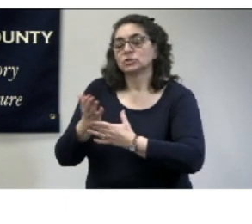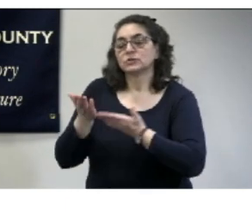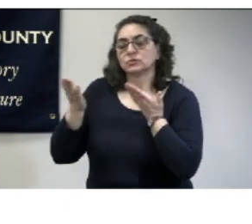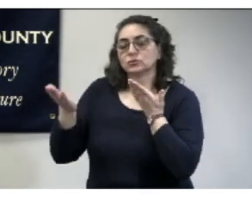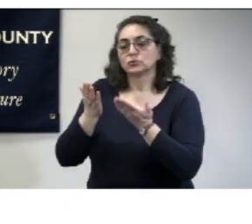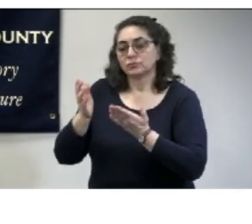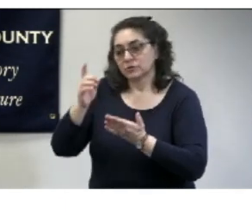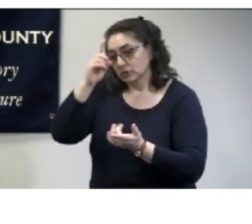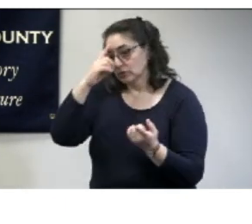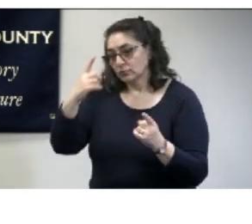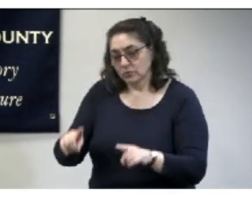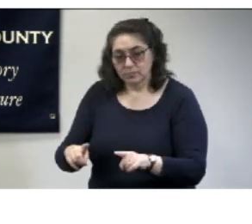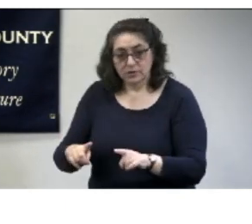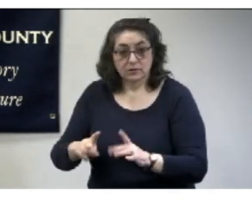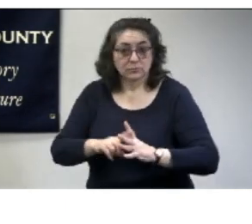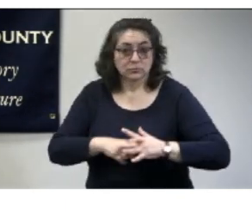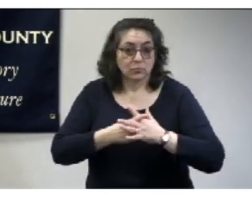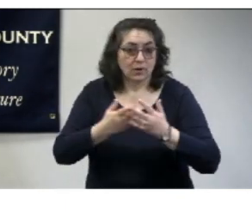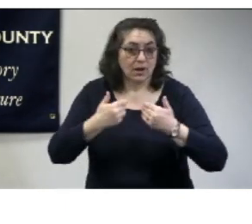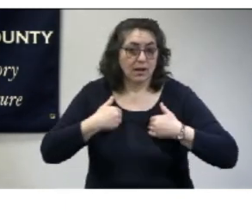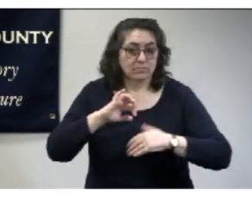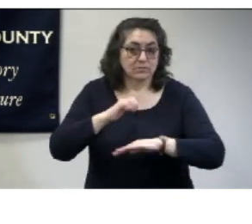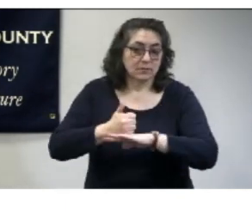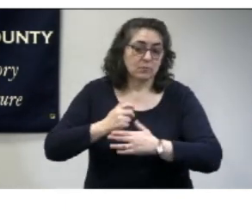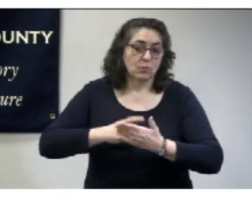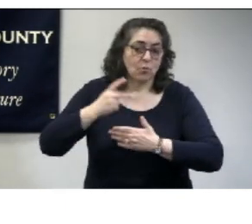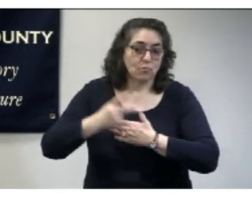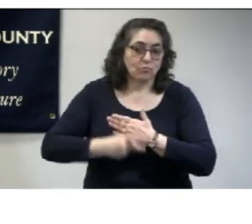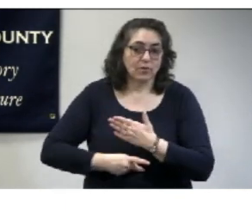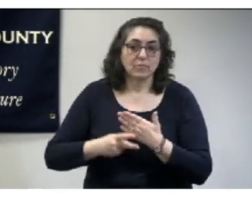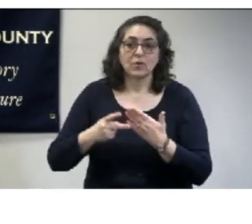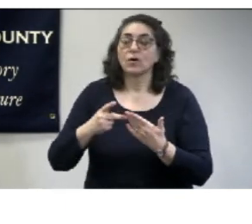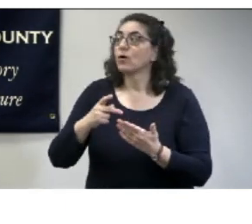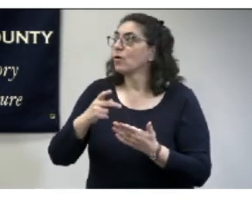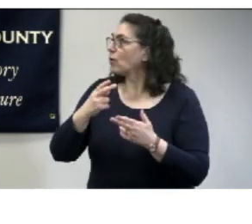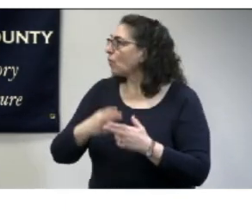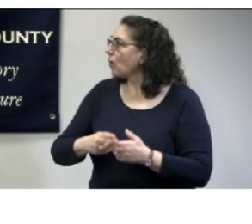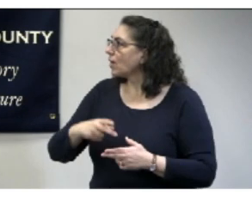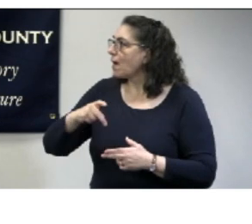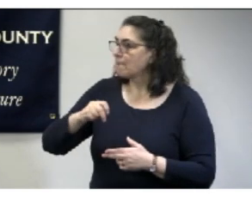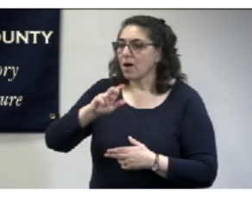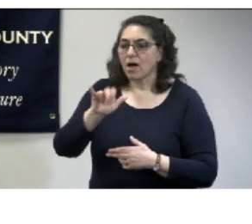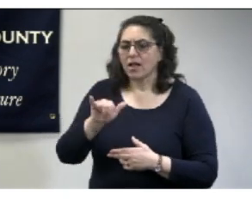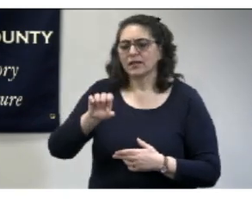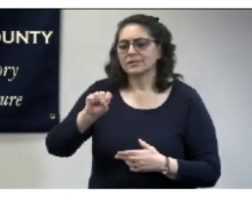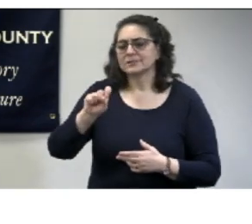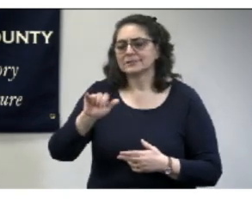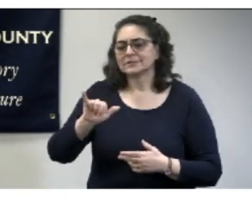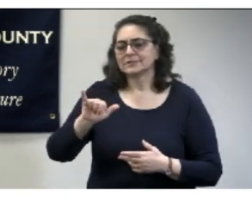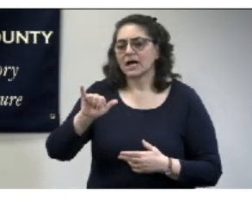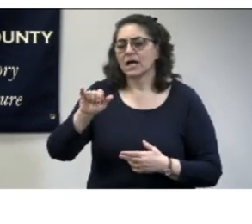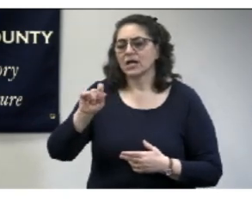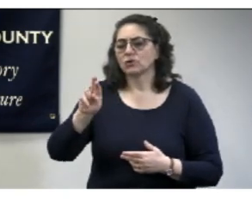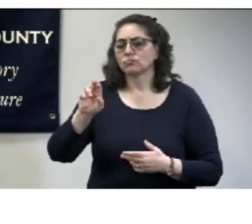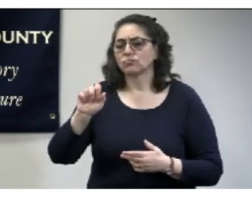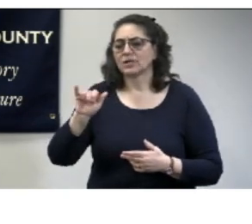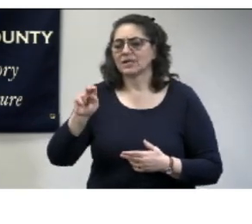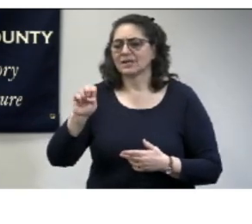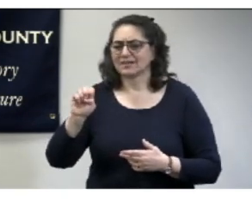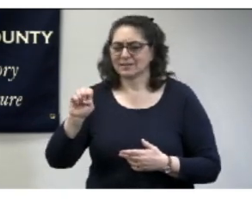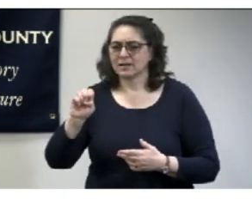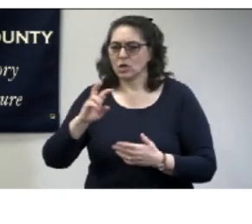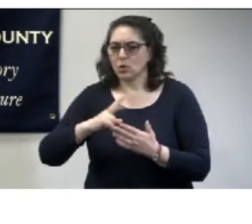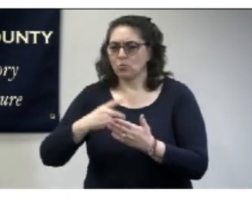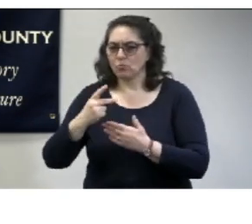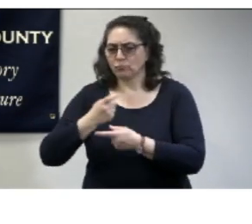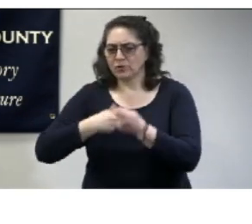could begin to have a program known as the polystyrene foam recycling program. So for this